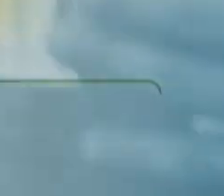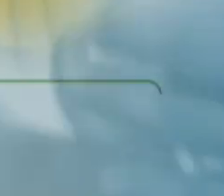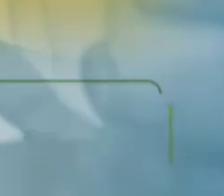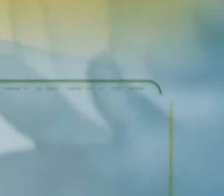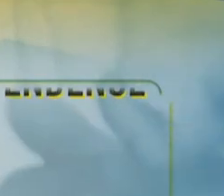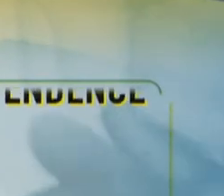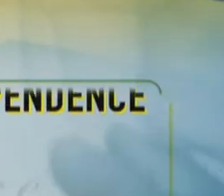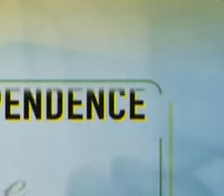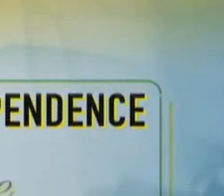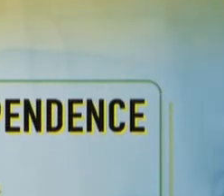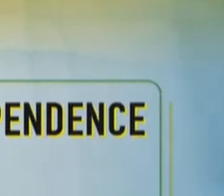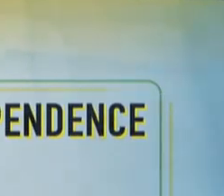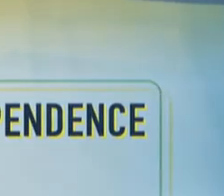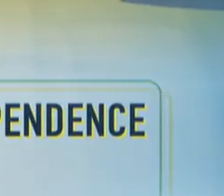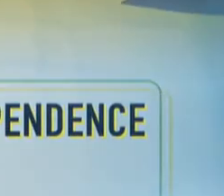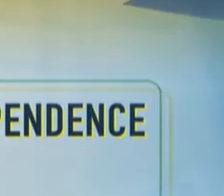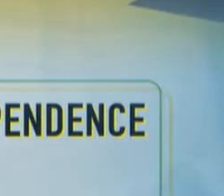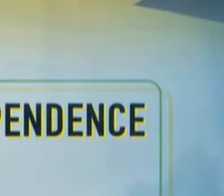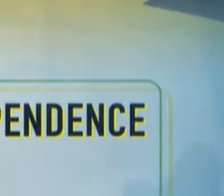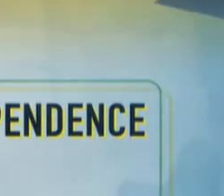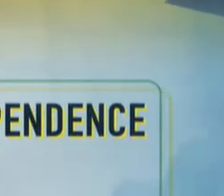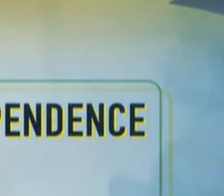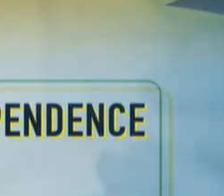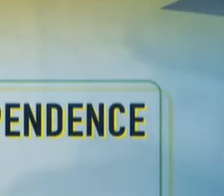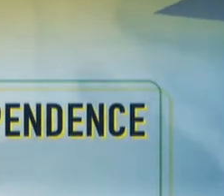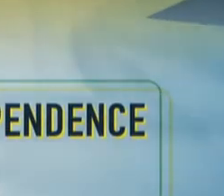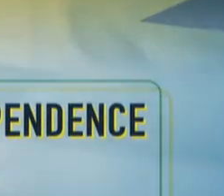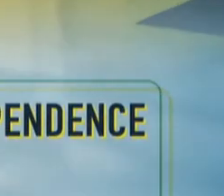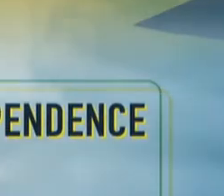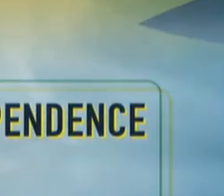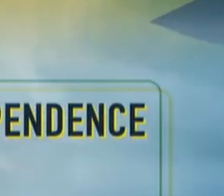now. Oh, that's good, y'all. Raise it, raise it.